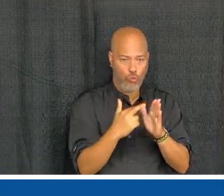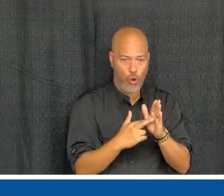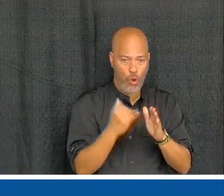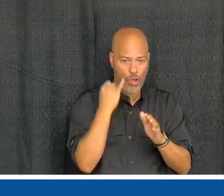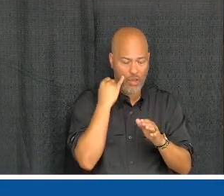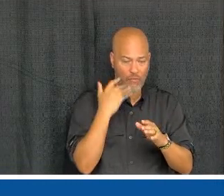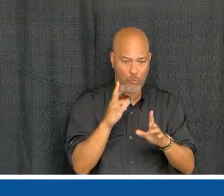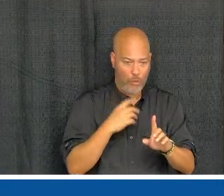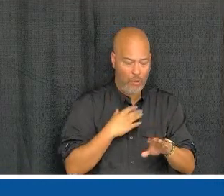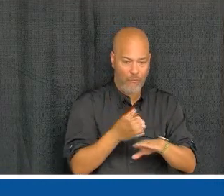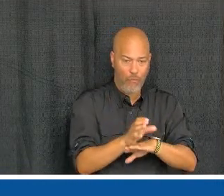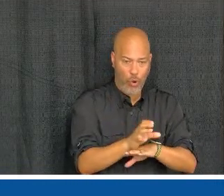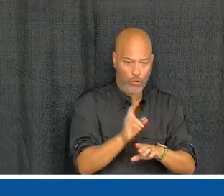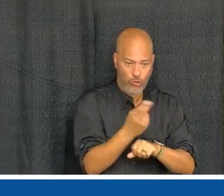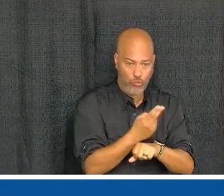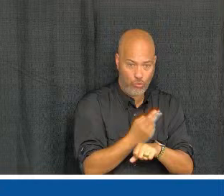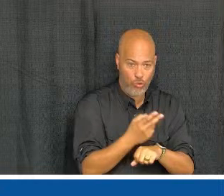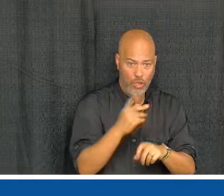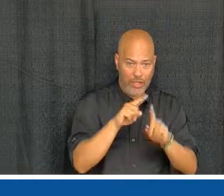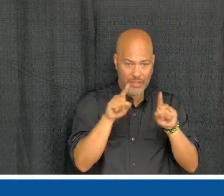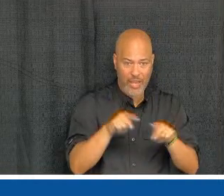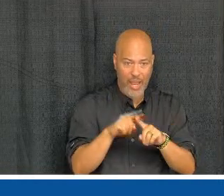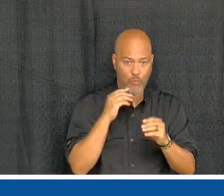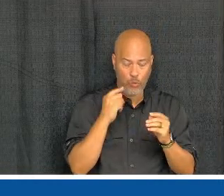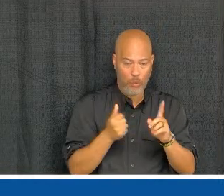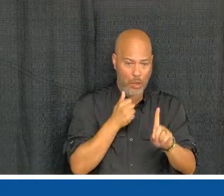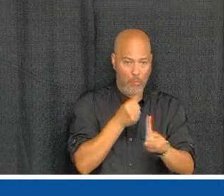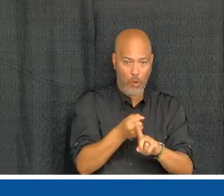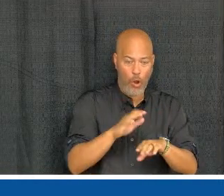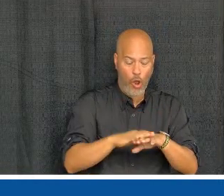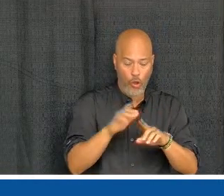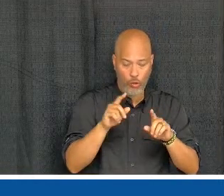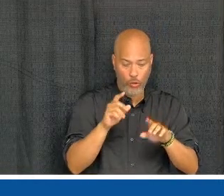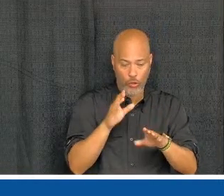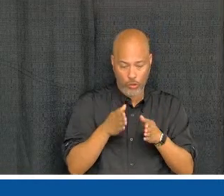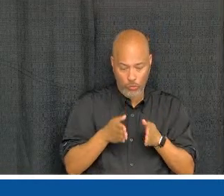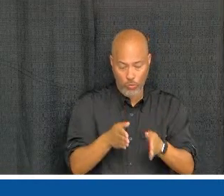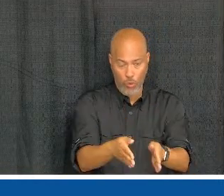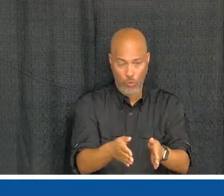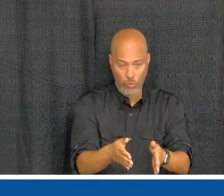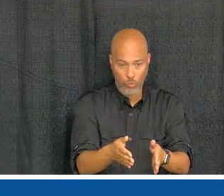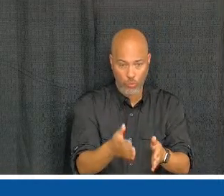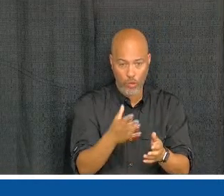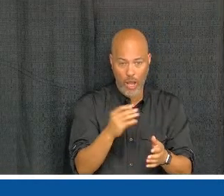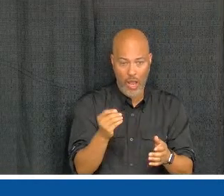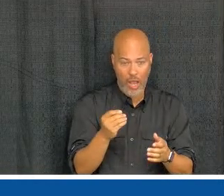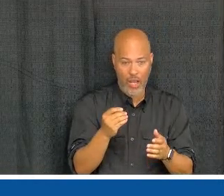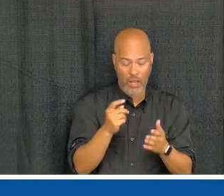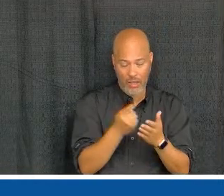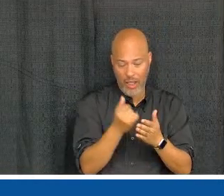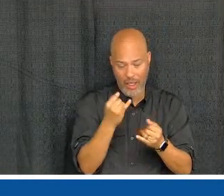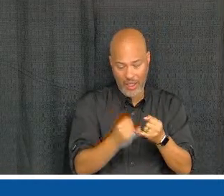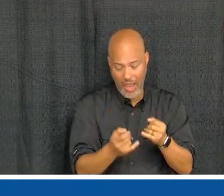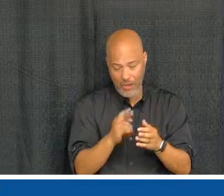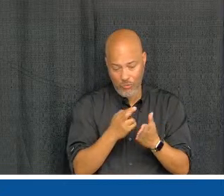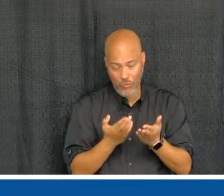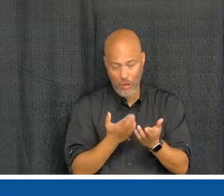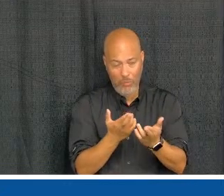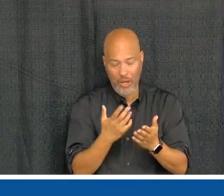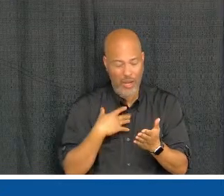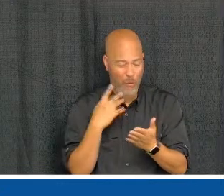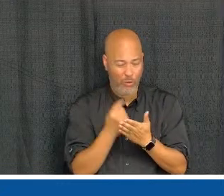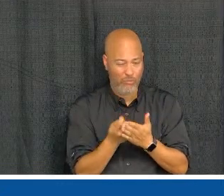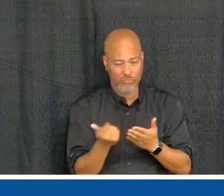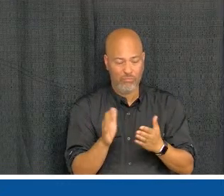were imposed. Signage would be the most impacted along the corridor. And I'll leave off that last recommendation, but